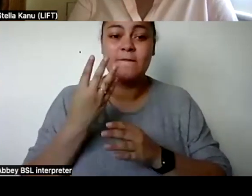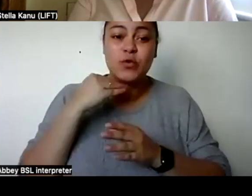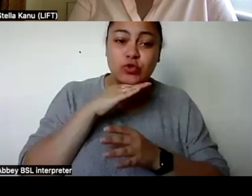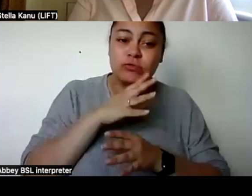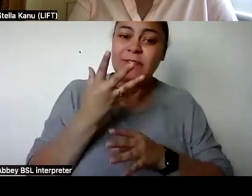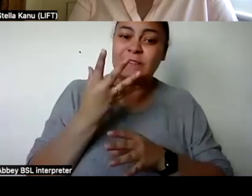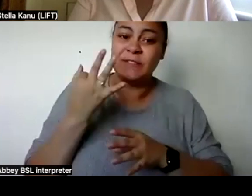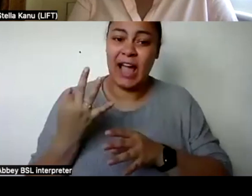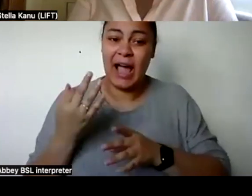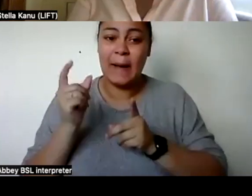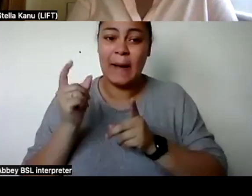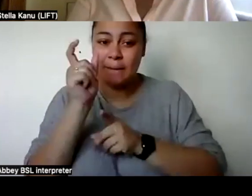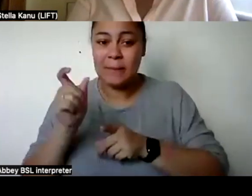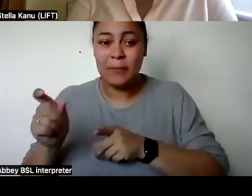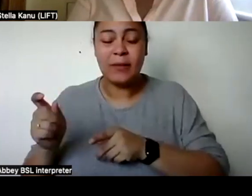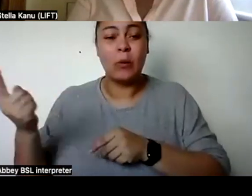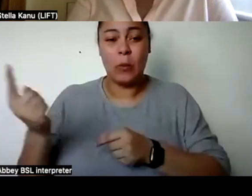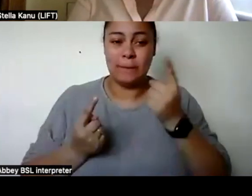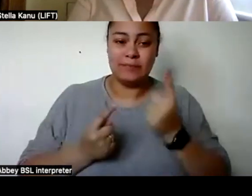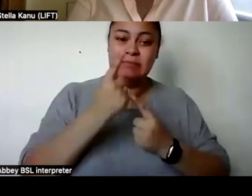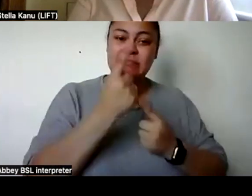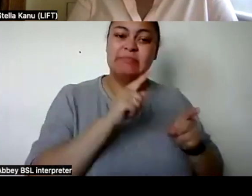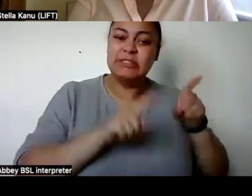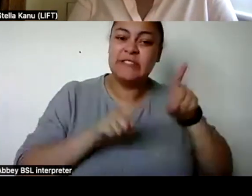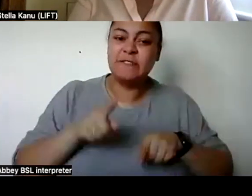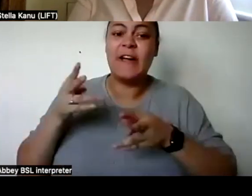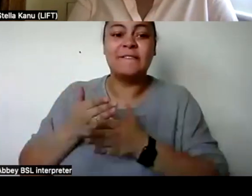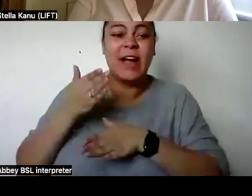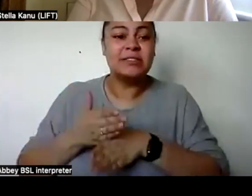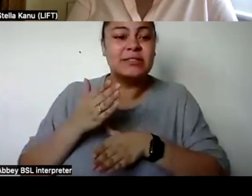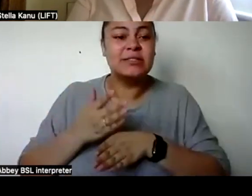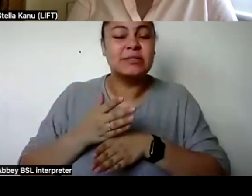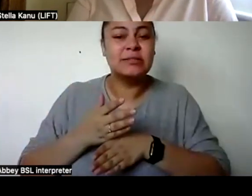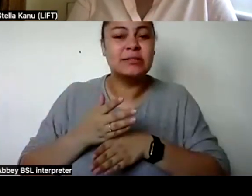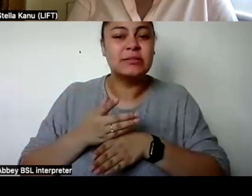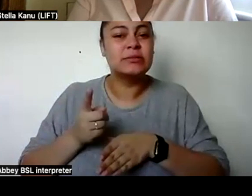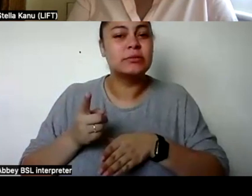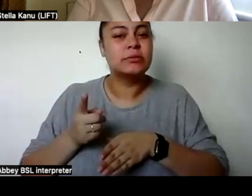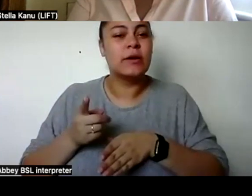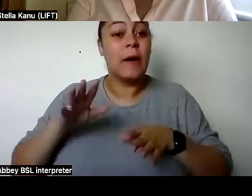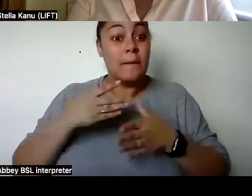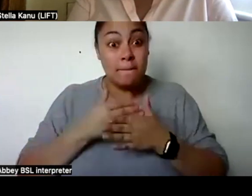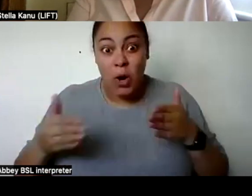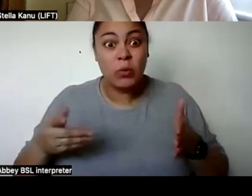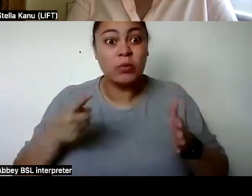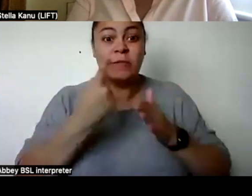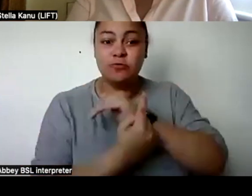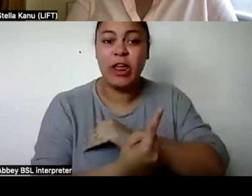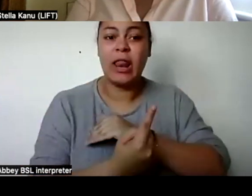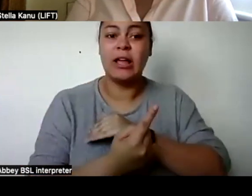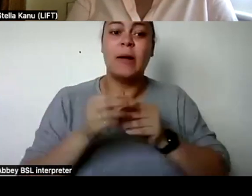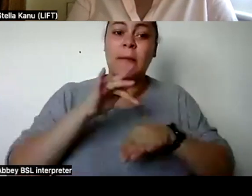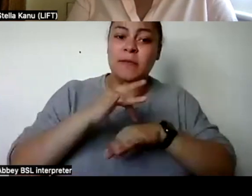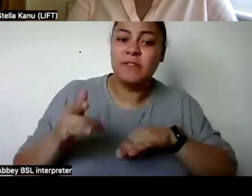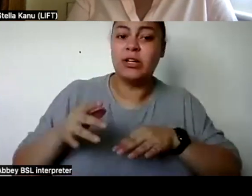458 people came to different events through it, and the vast majority were freelancers. They were freelance